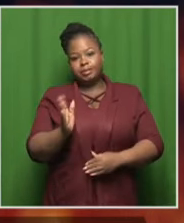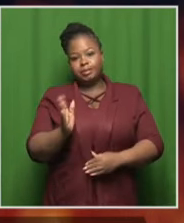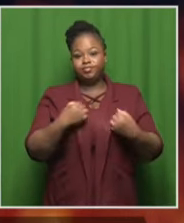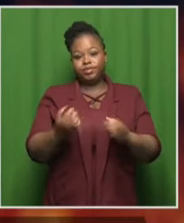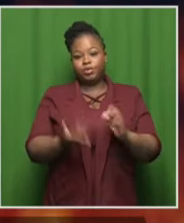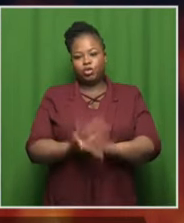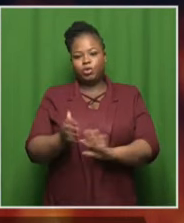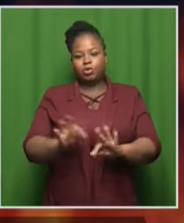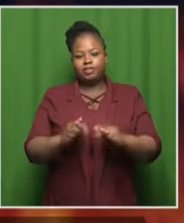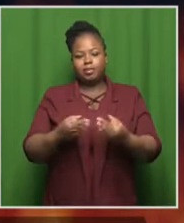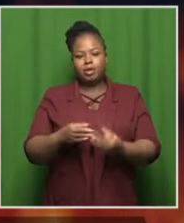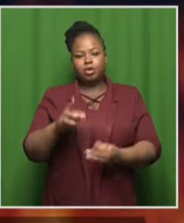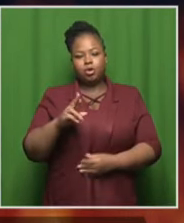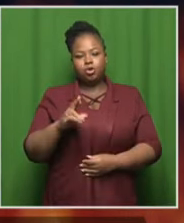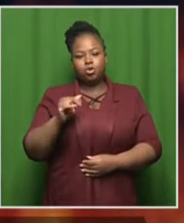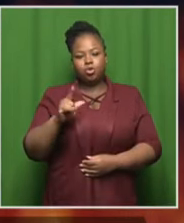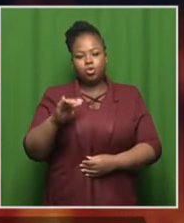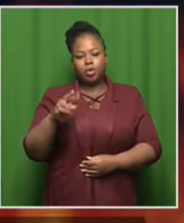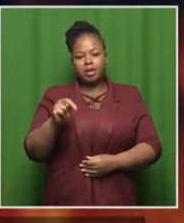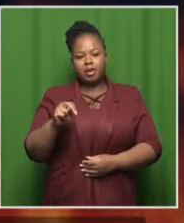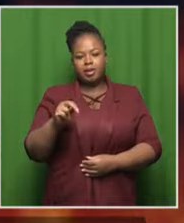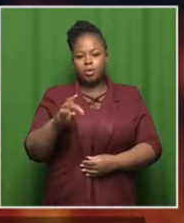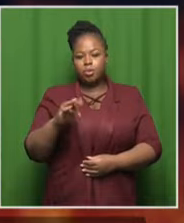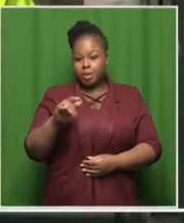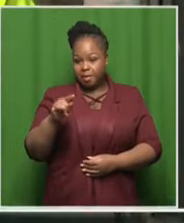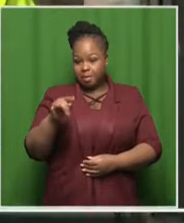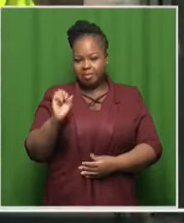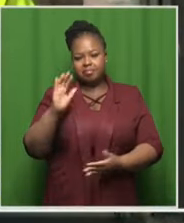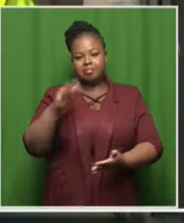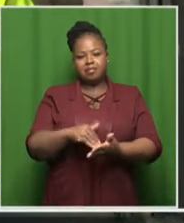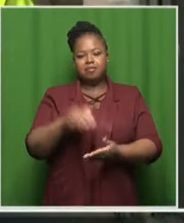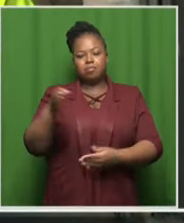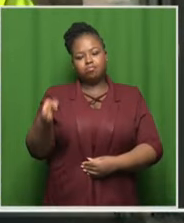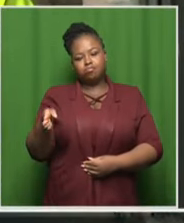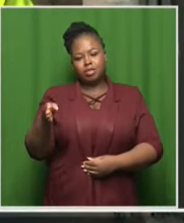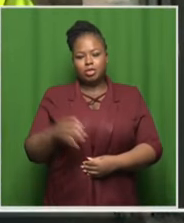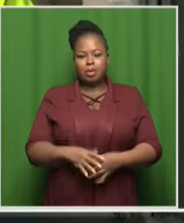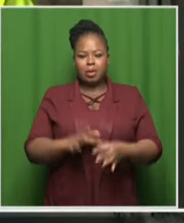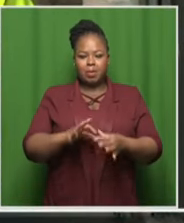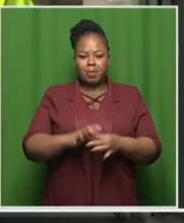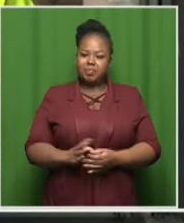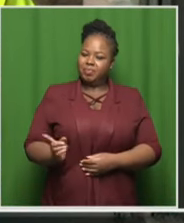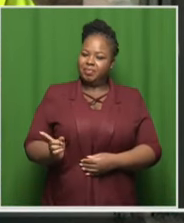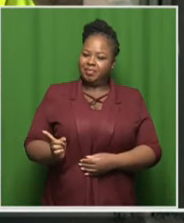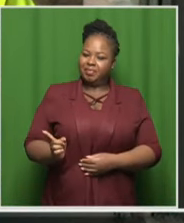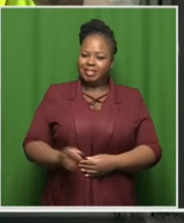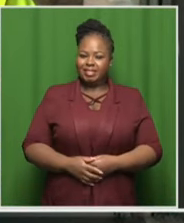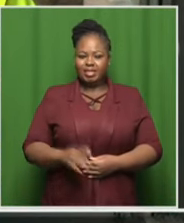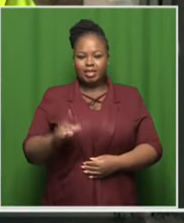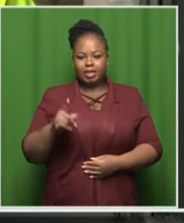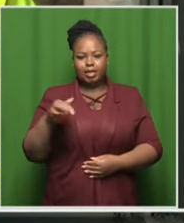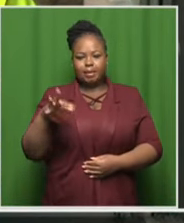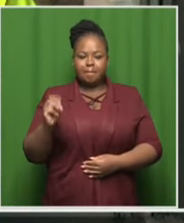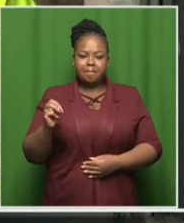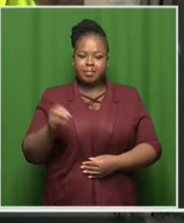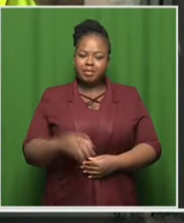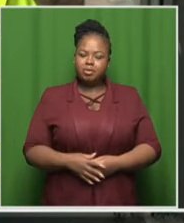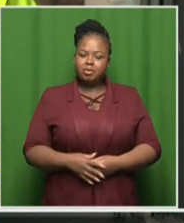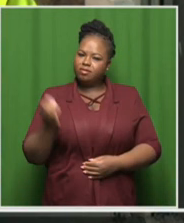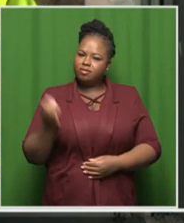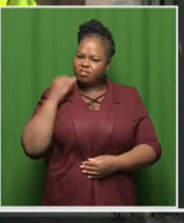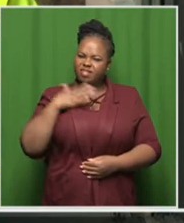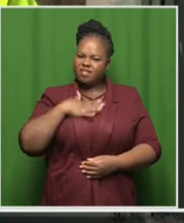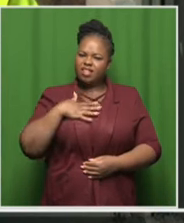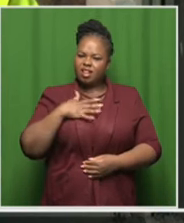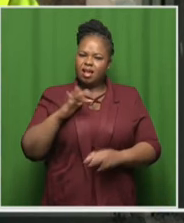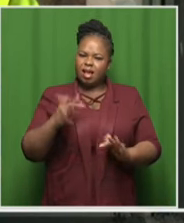the family of Ronwen Williams. So Kim has arrived at the home now. There she is. So let's find out how the family is feeling. Of